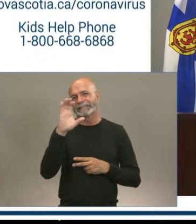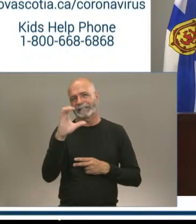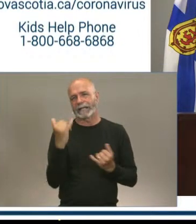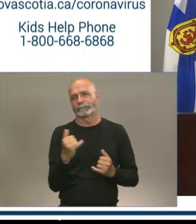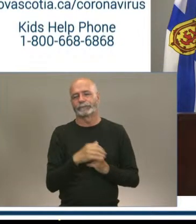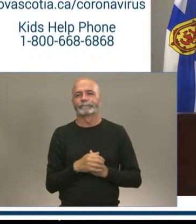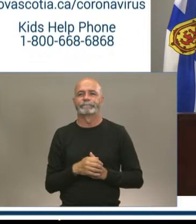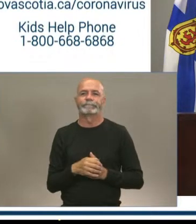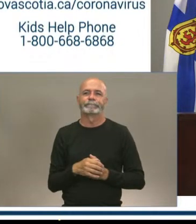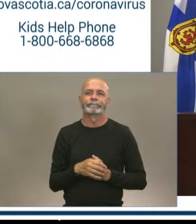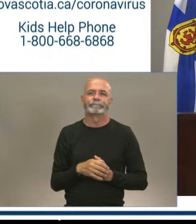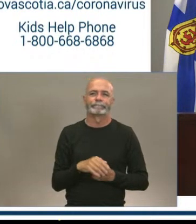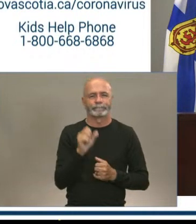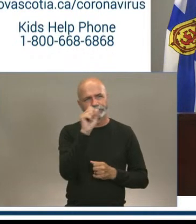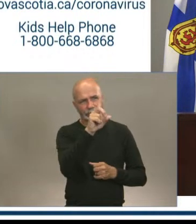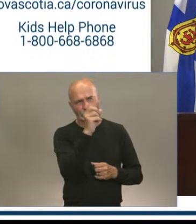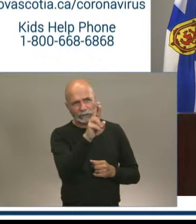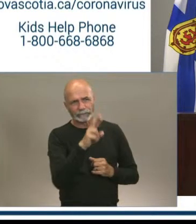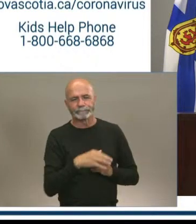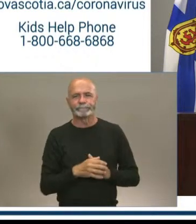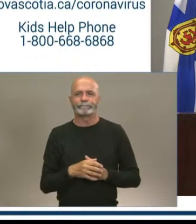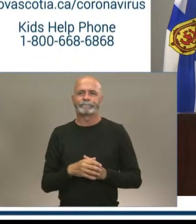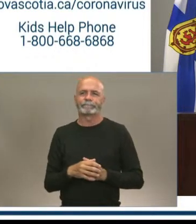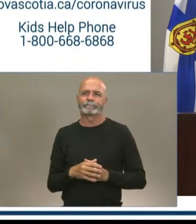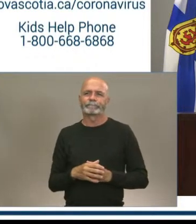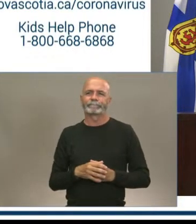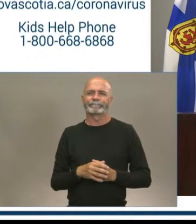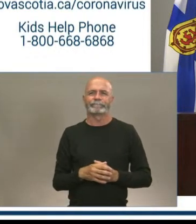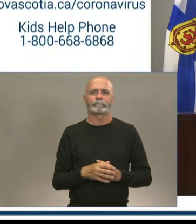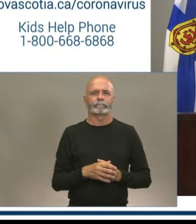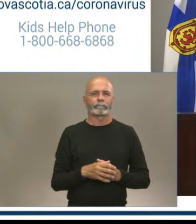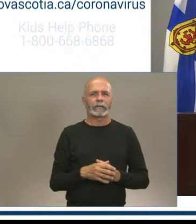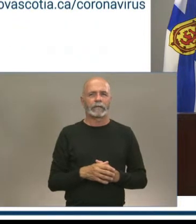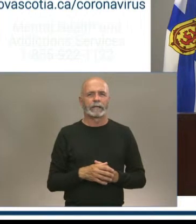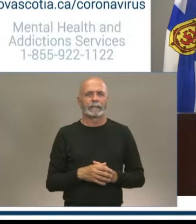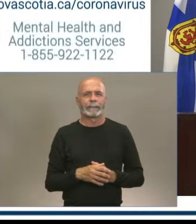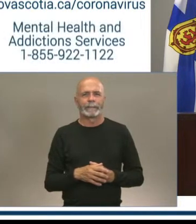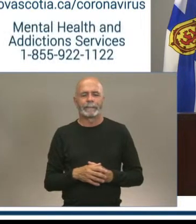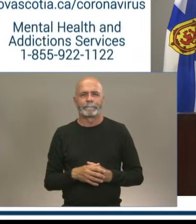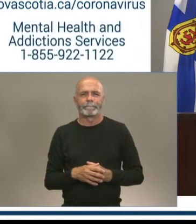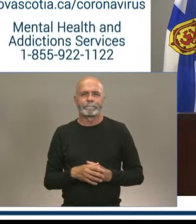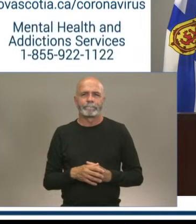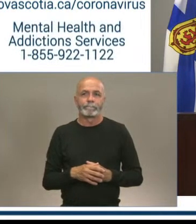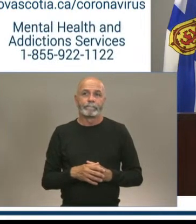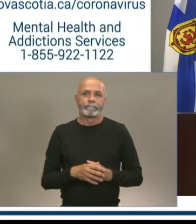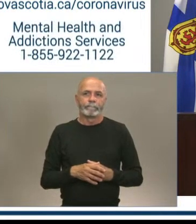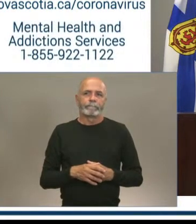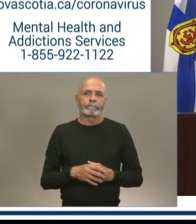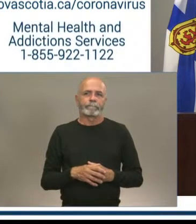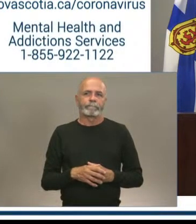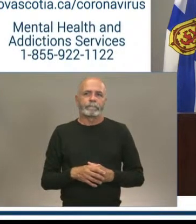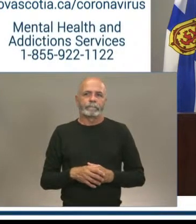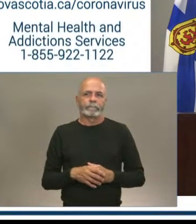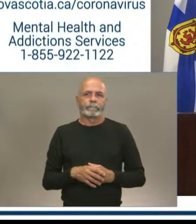afternoon. Dr. Strang, quick question for you, which revolves a little bit around